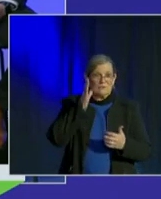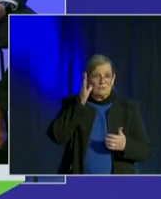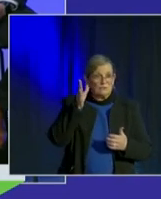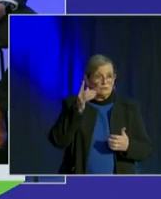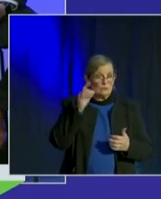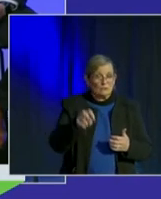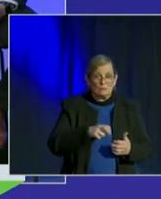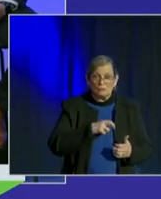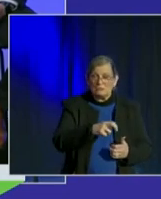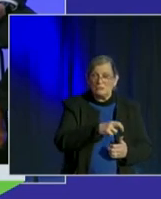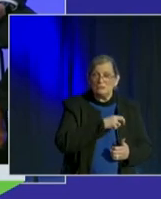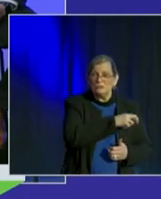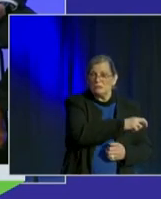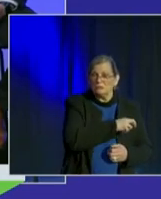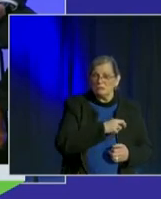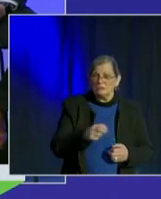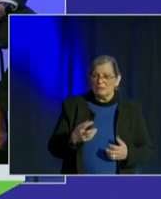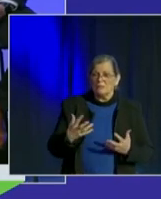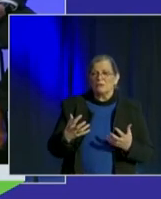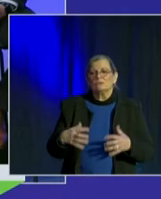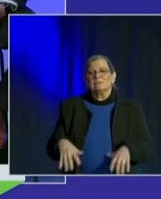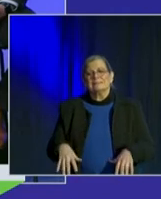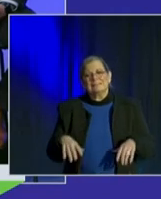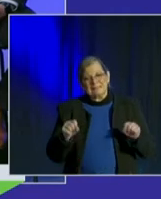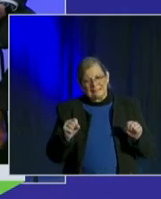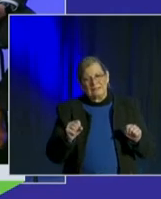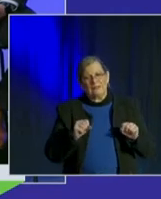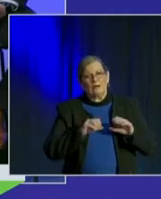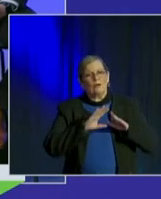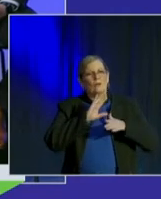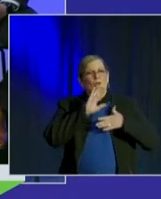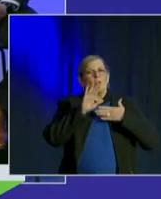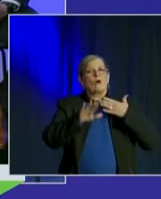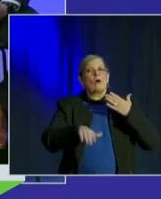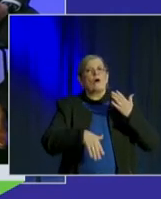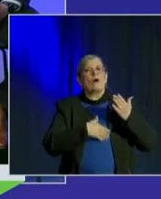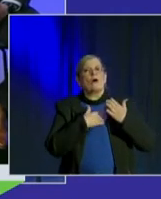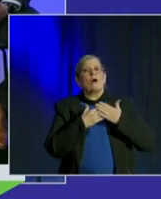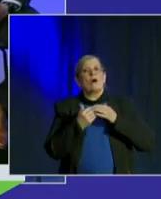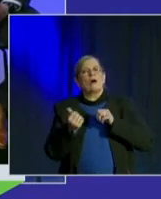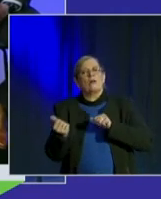because we want to take a holistic look at all of our transportation